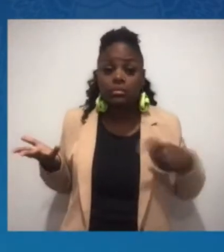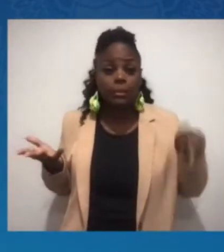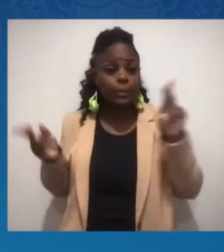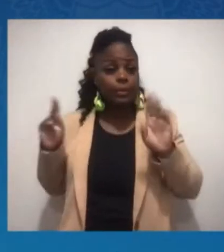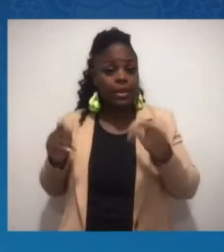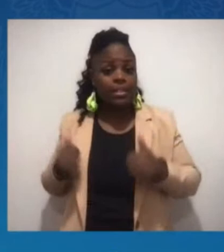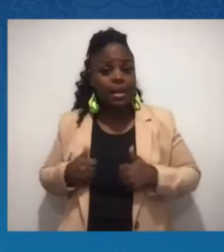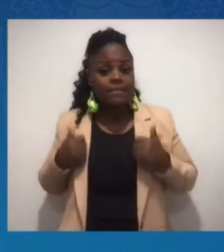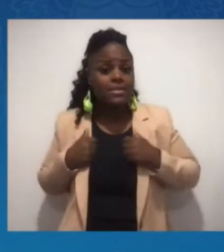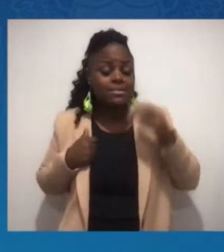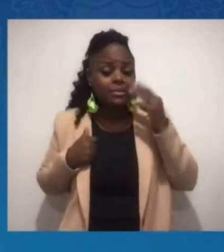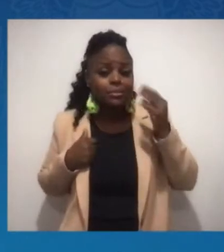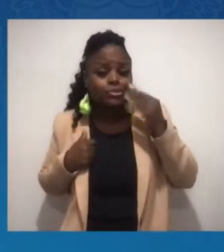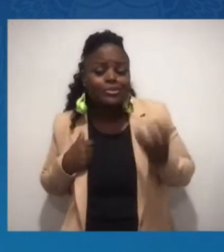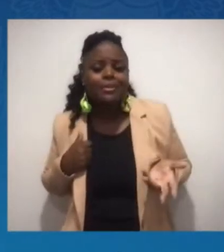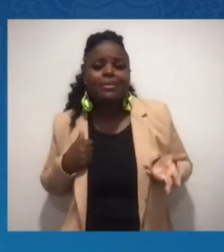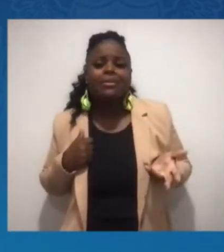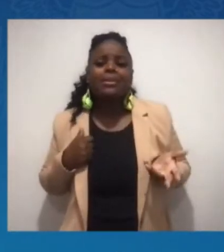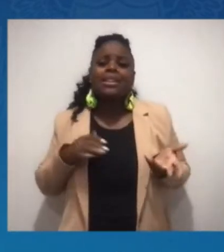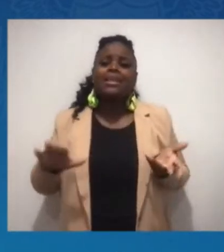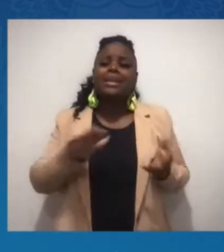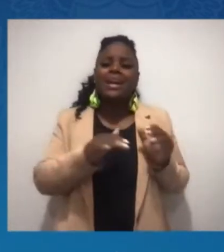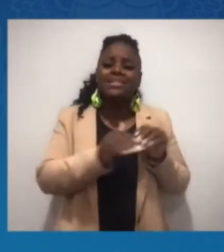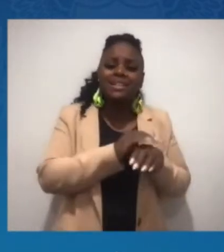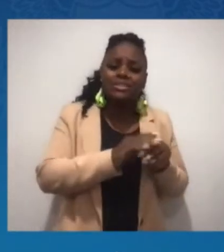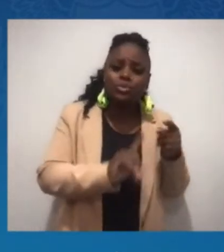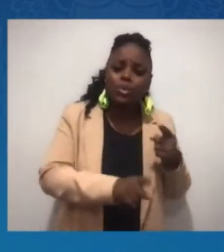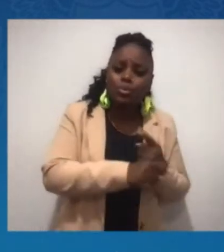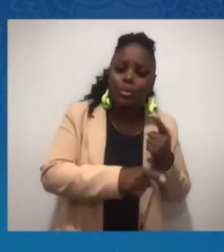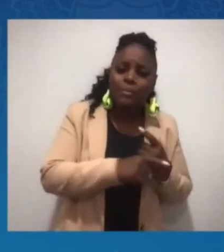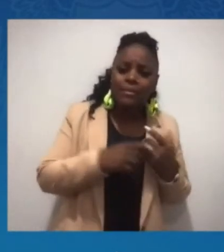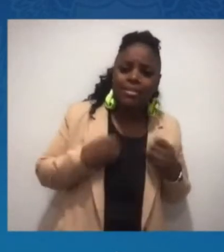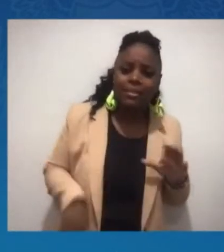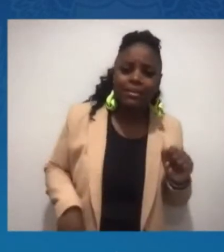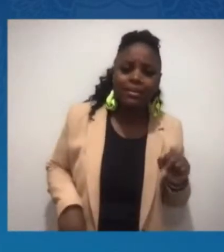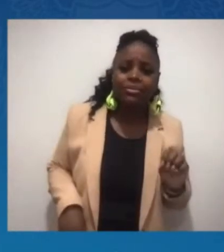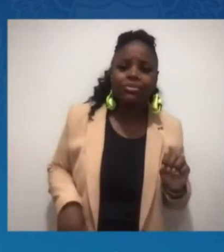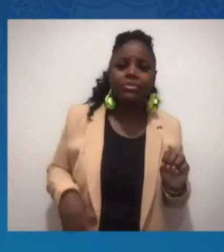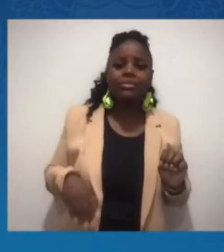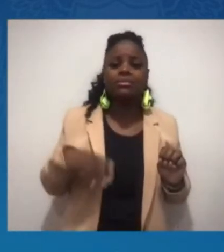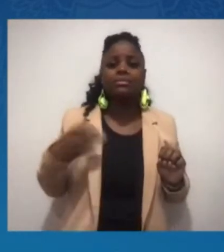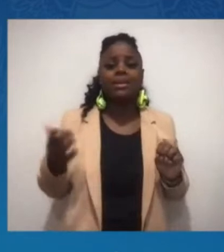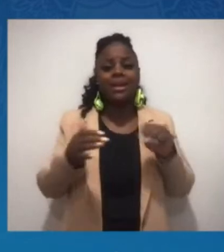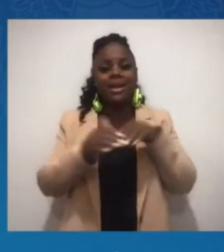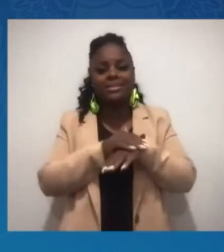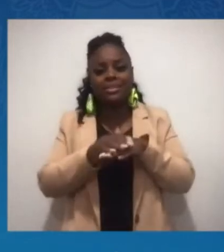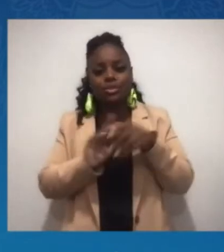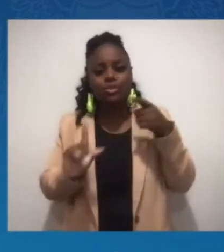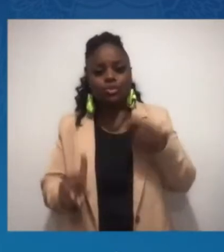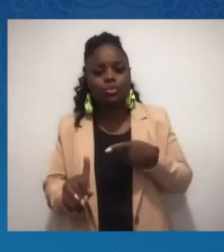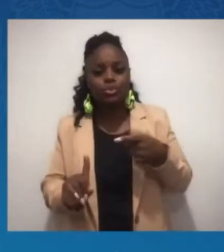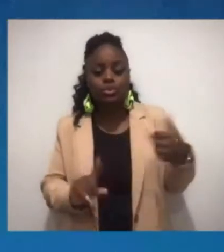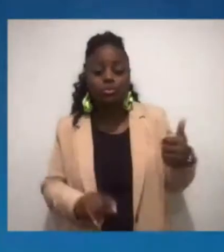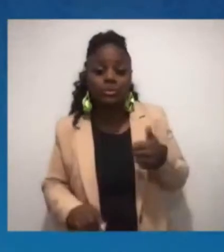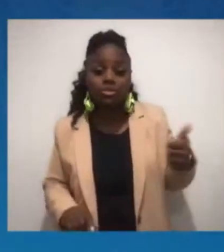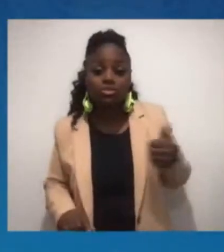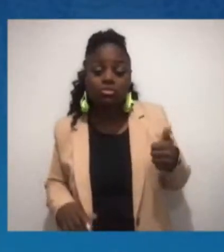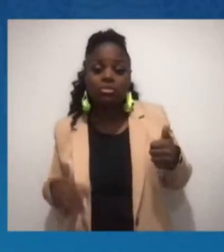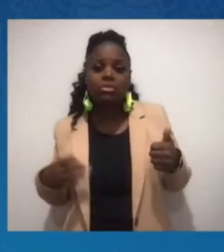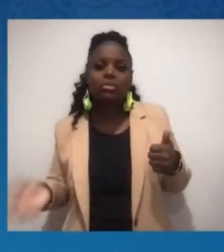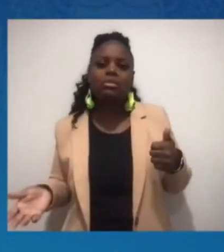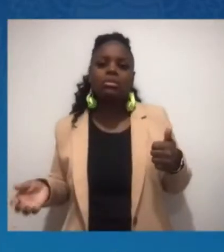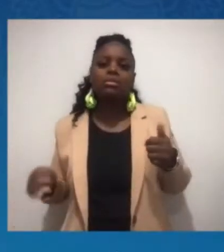to appropriate health care, access to transportation, access to, are they living in food